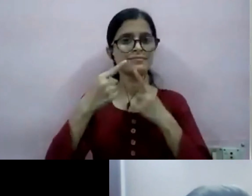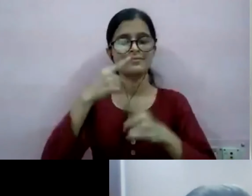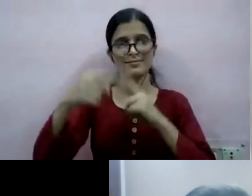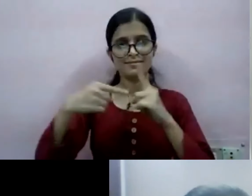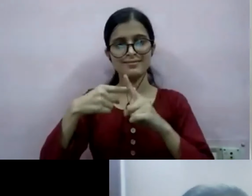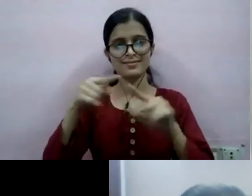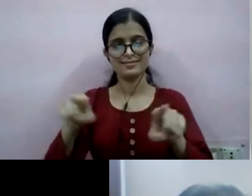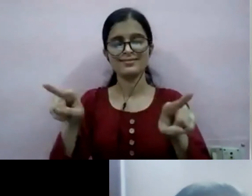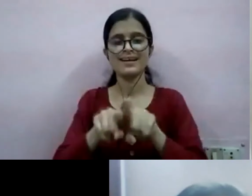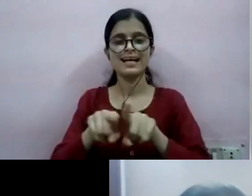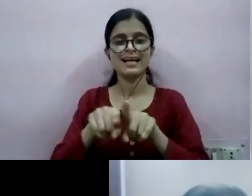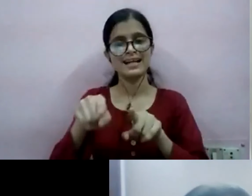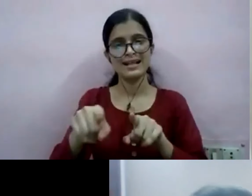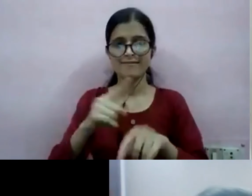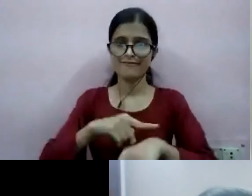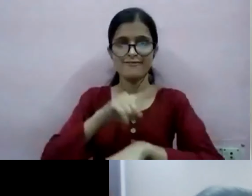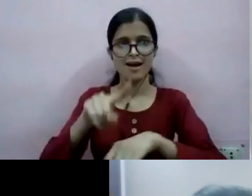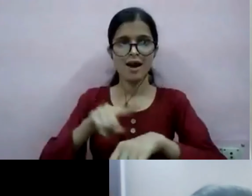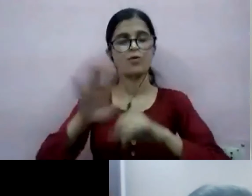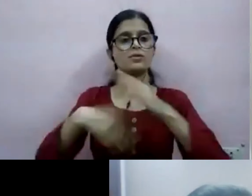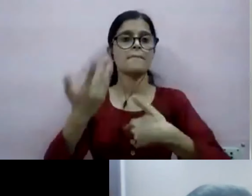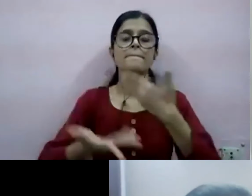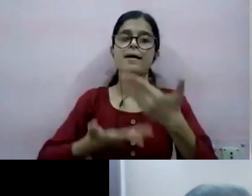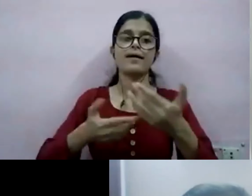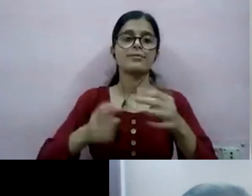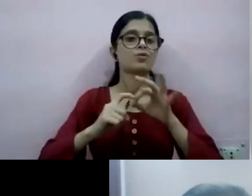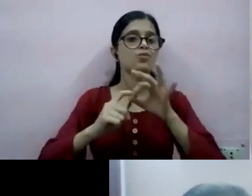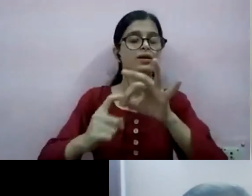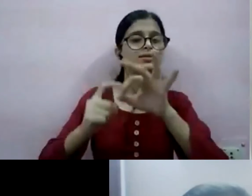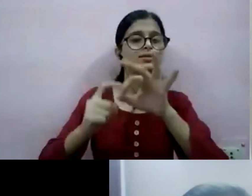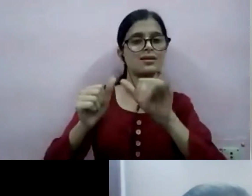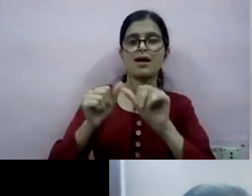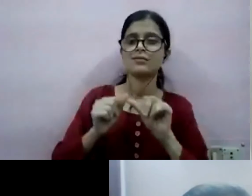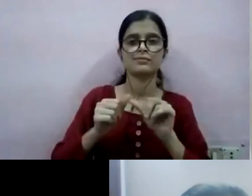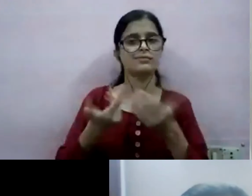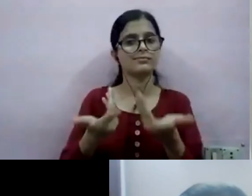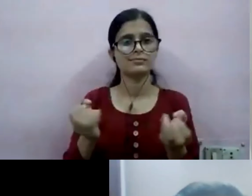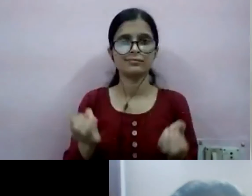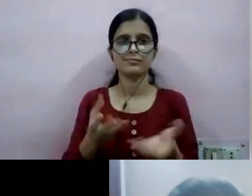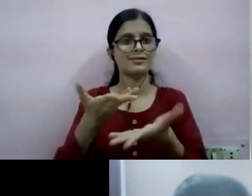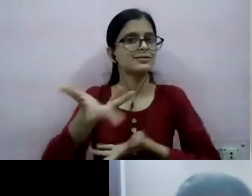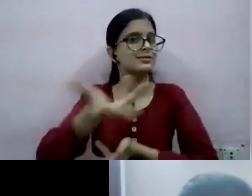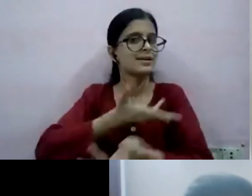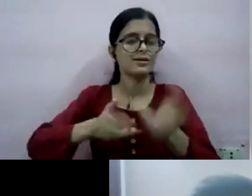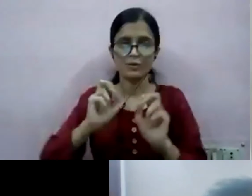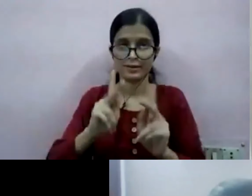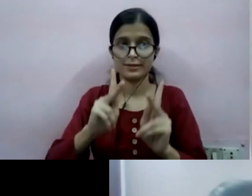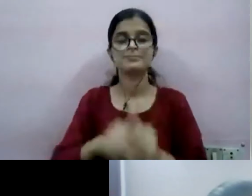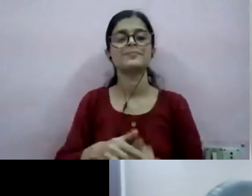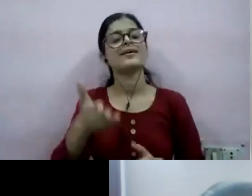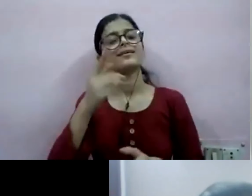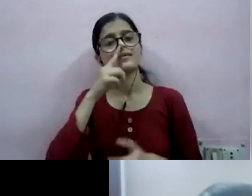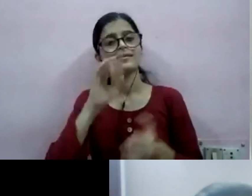hour, and then we'll open up the floor for discussion. Thank you so much. So do I begin?